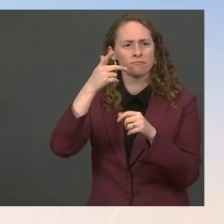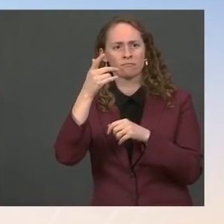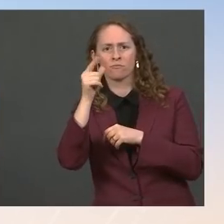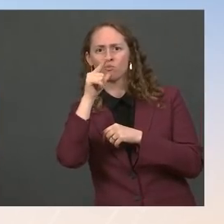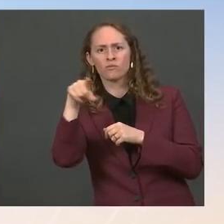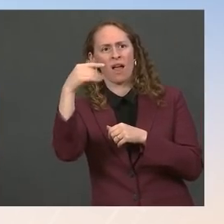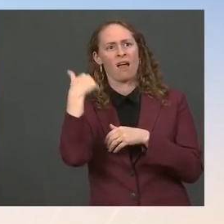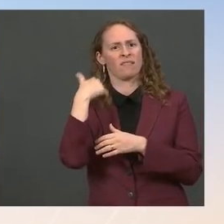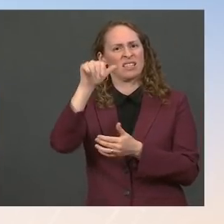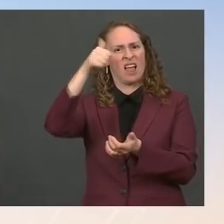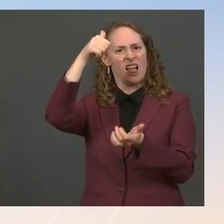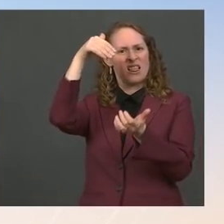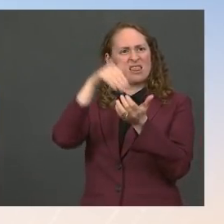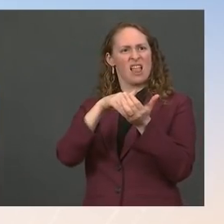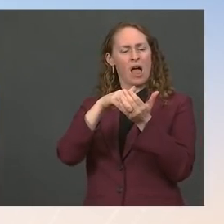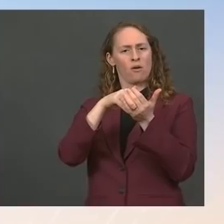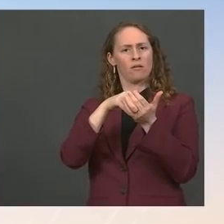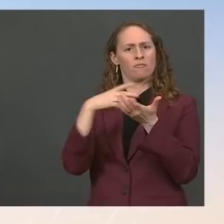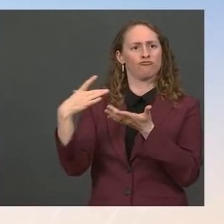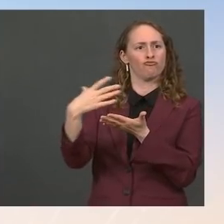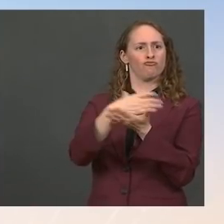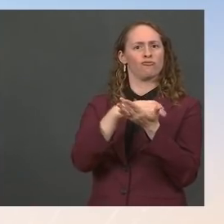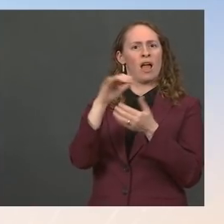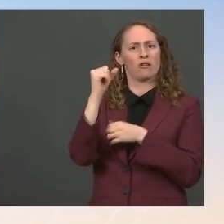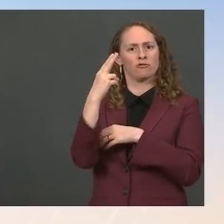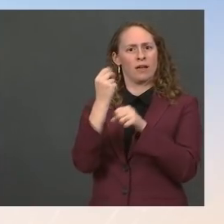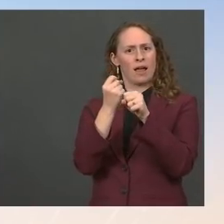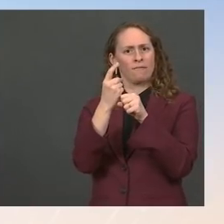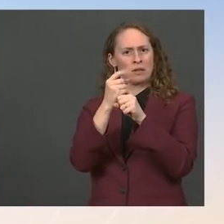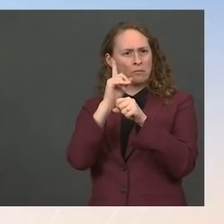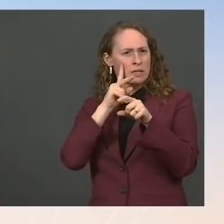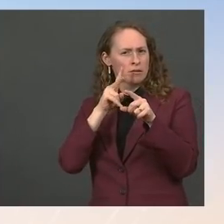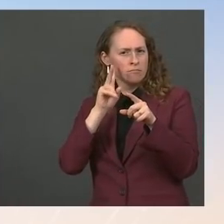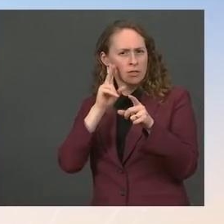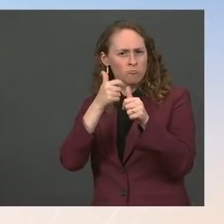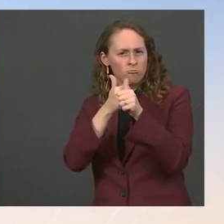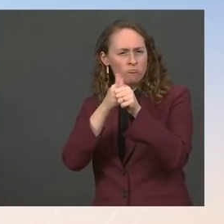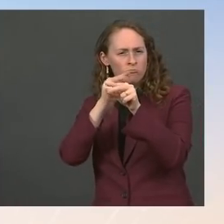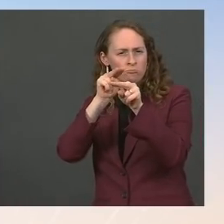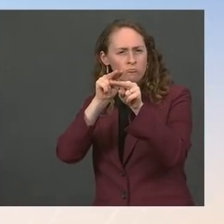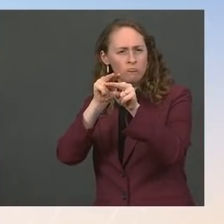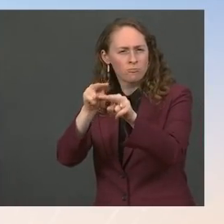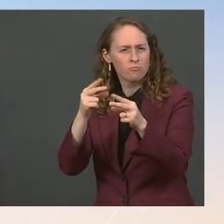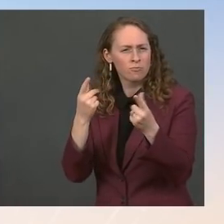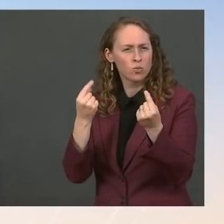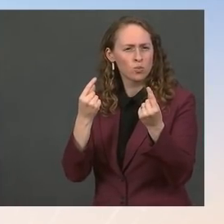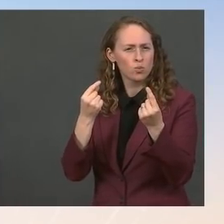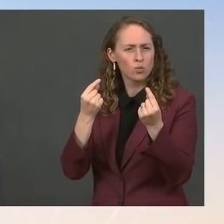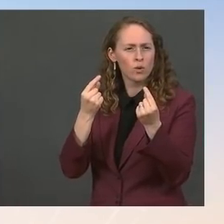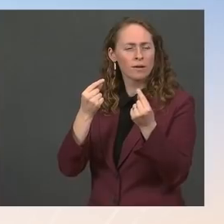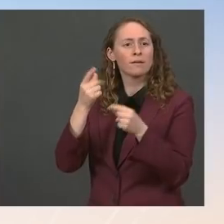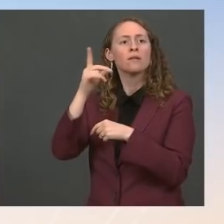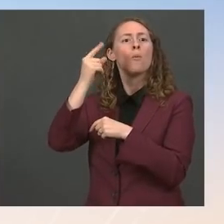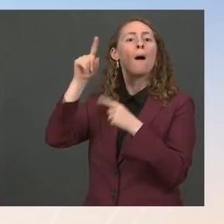flow per year. So is the plan to catch billionaire tax cheats by snooping on accounts that just